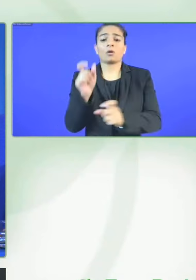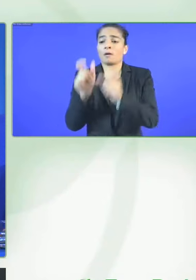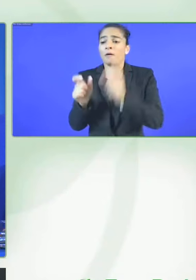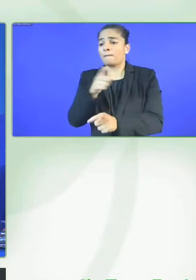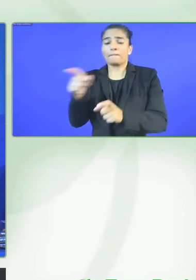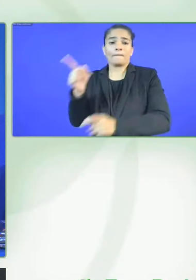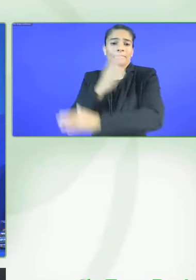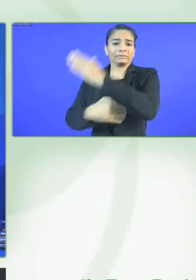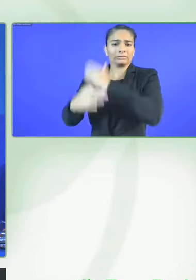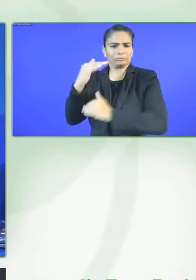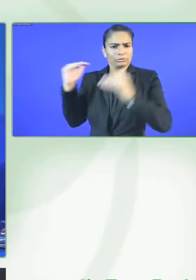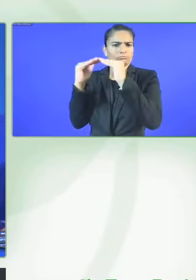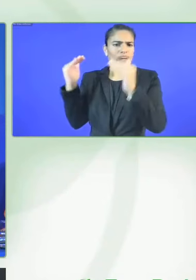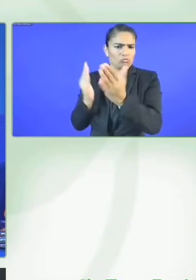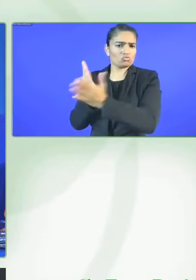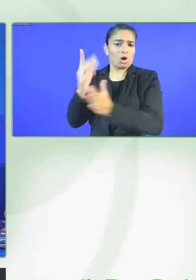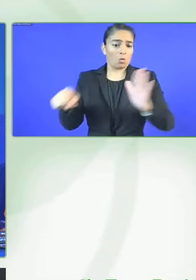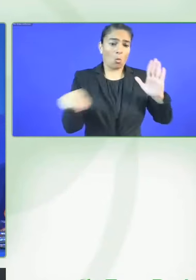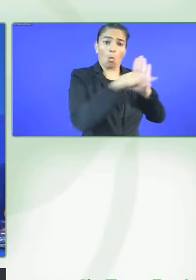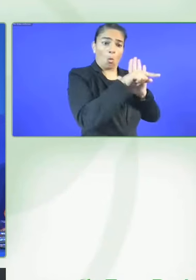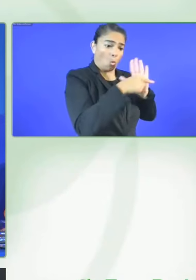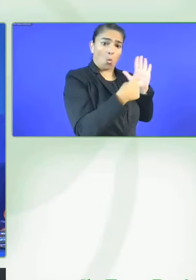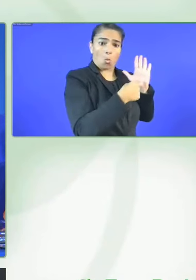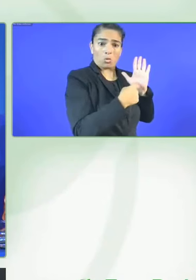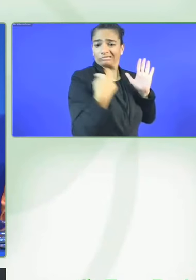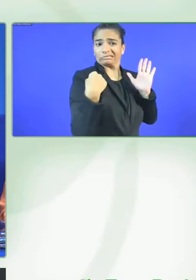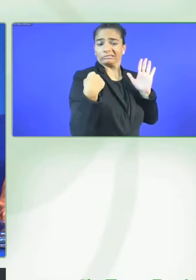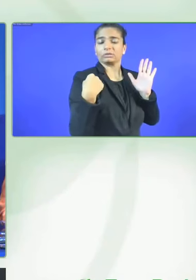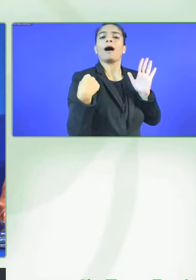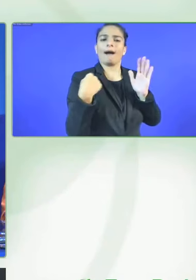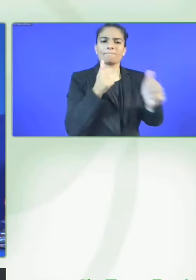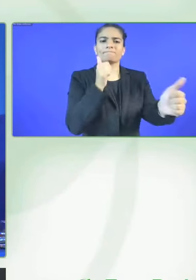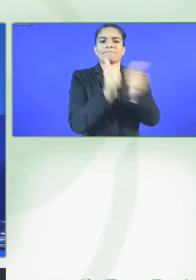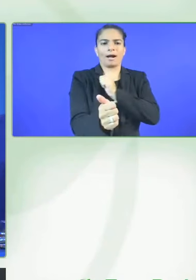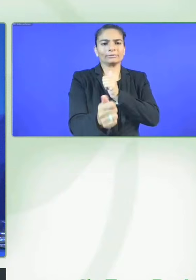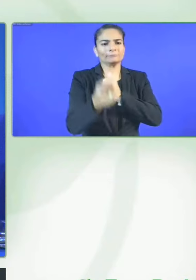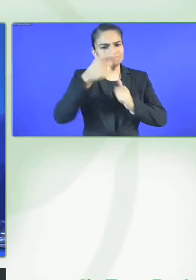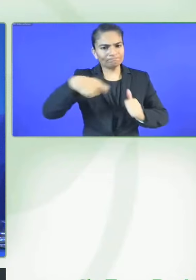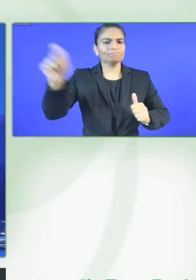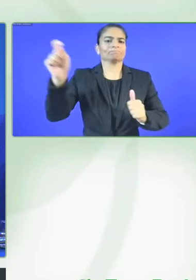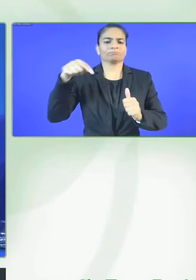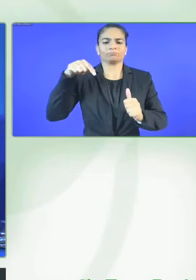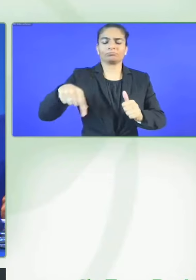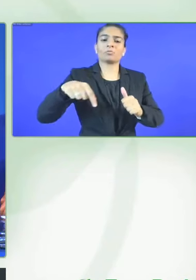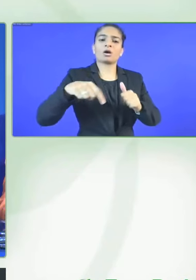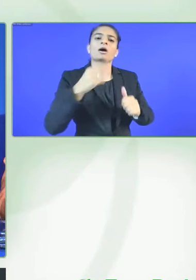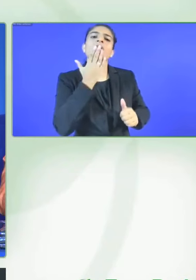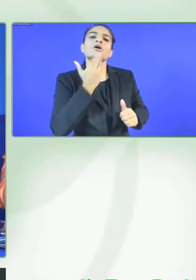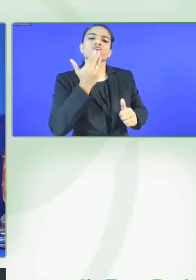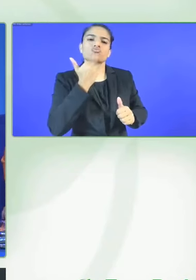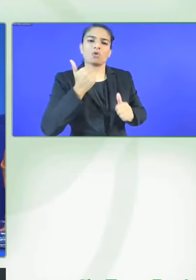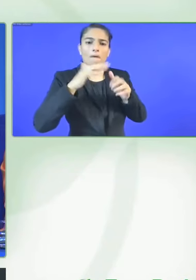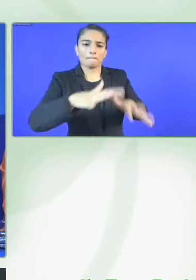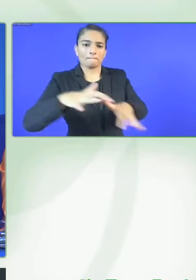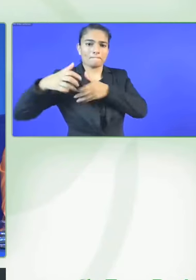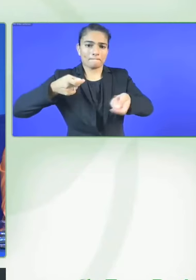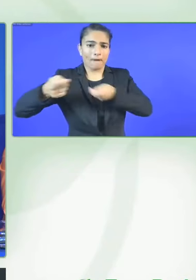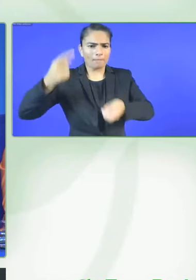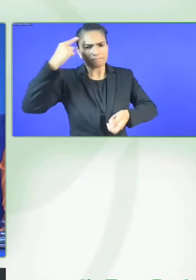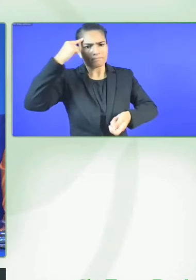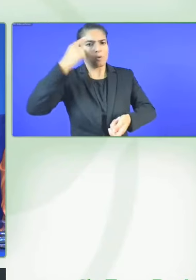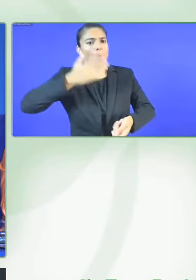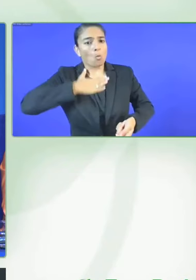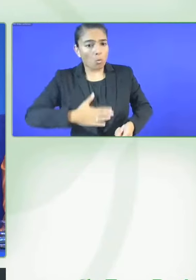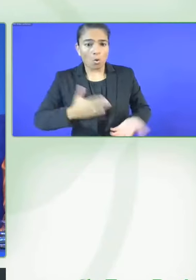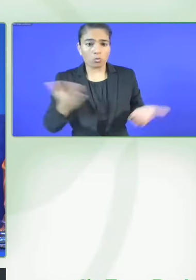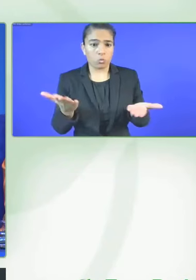very, very problem of ineffective accessibility enforcement. Amendment 23 stipulates that when a violation